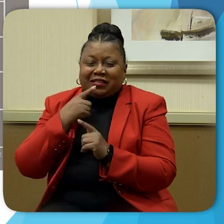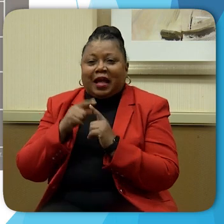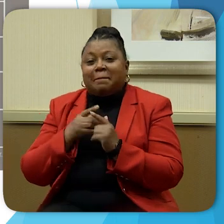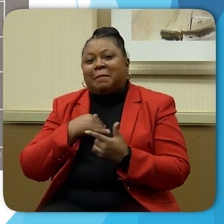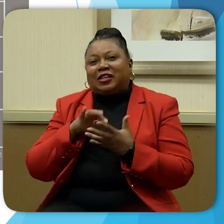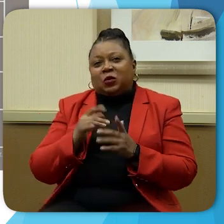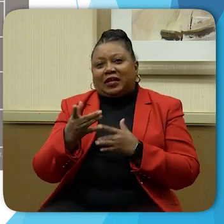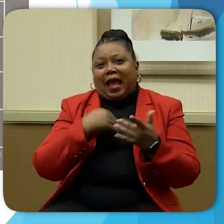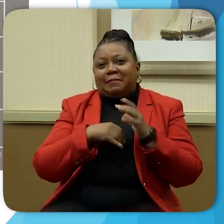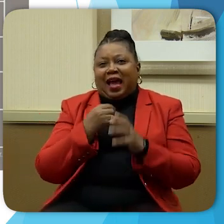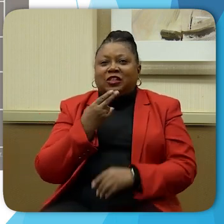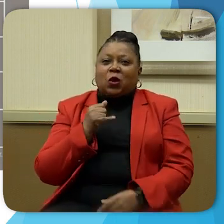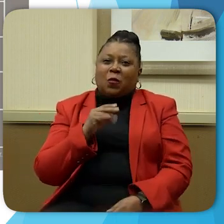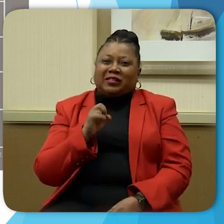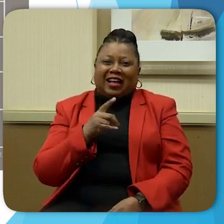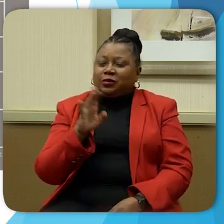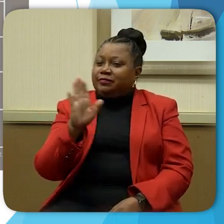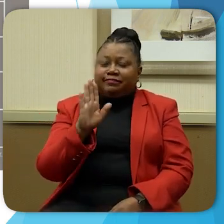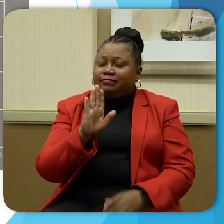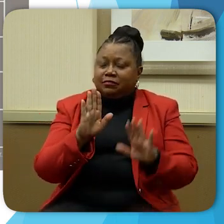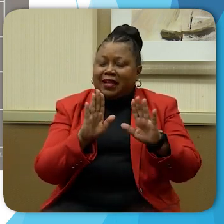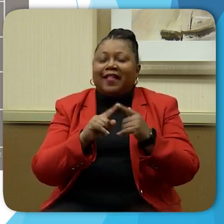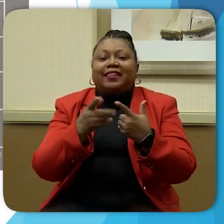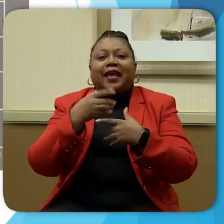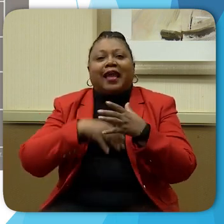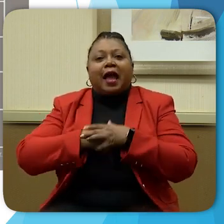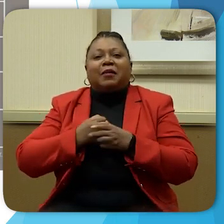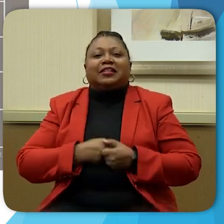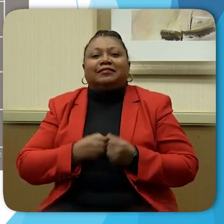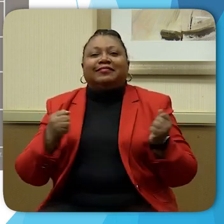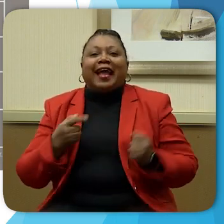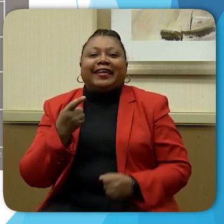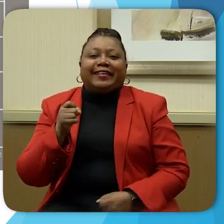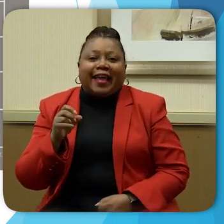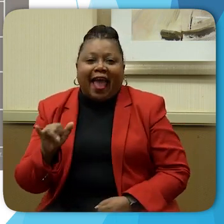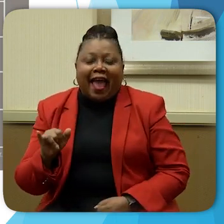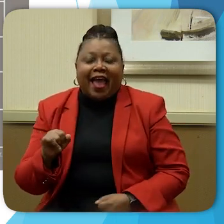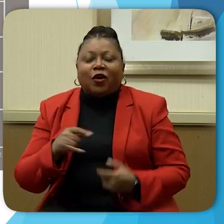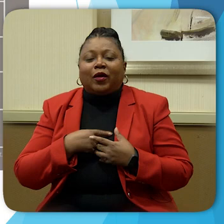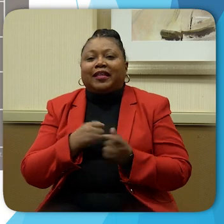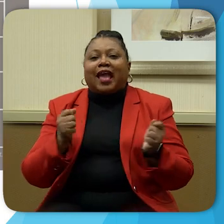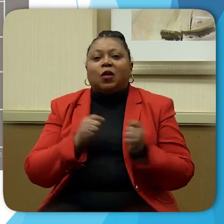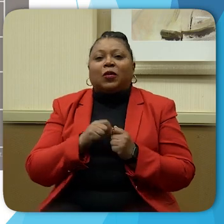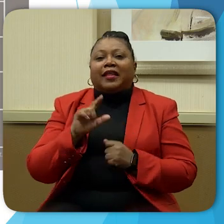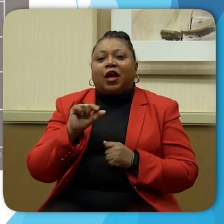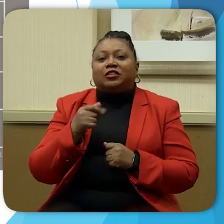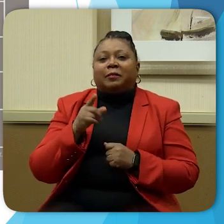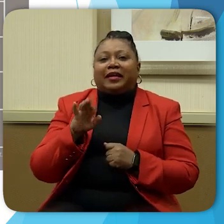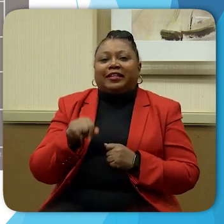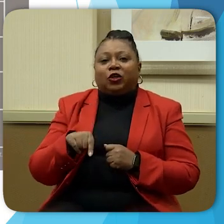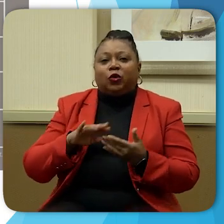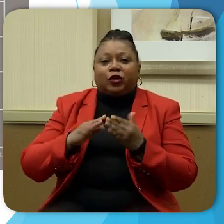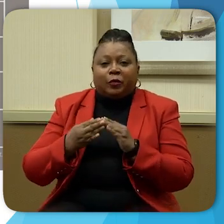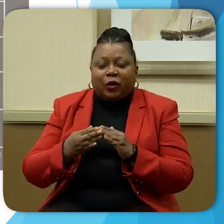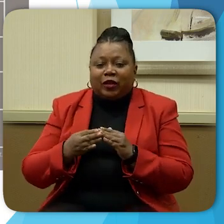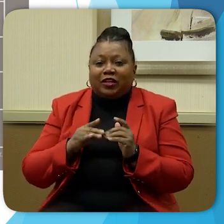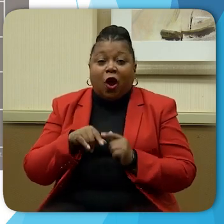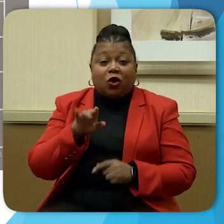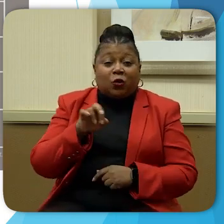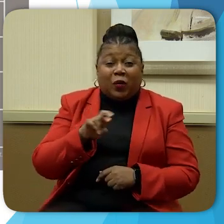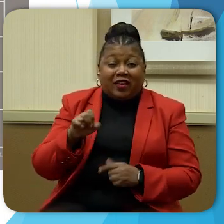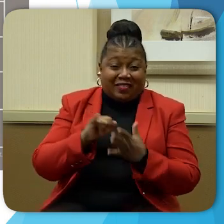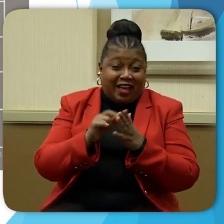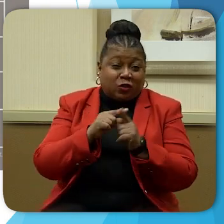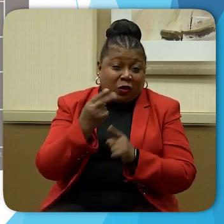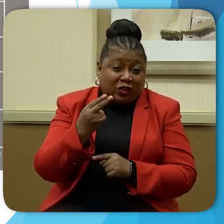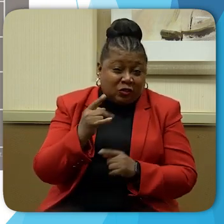like my student came out as homosexual. You would just say they came out as gay, or they came out within the LGBTQ community, or queer, if that's the